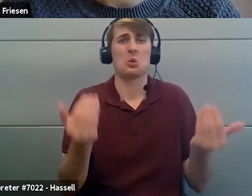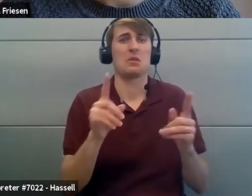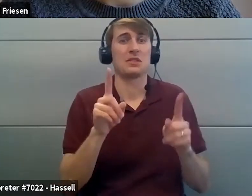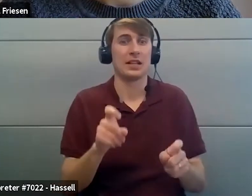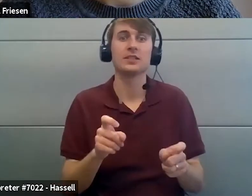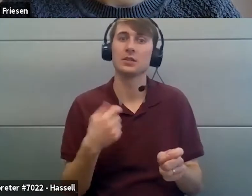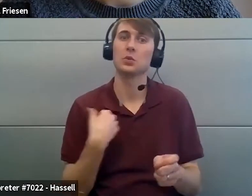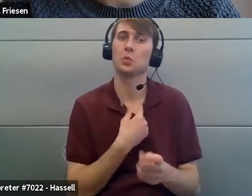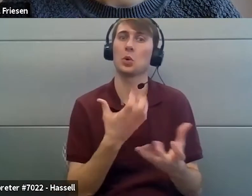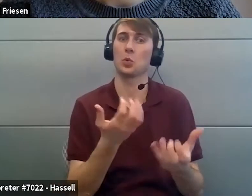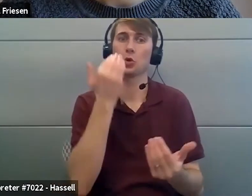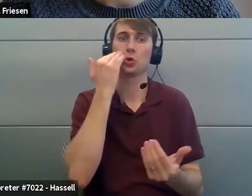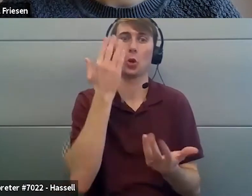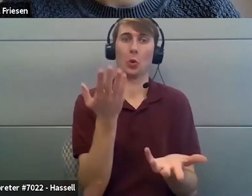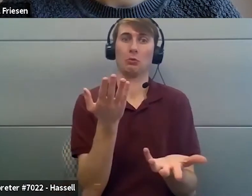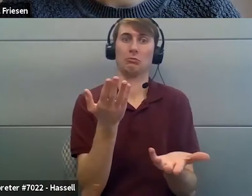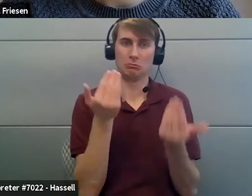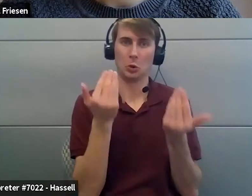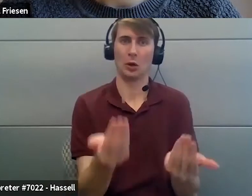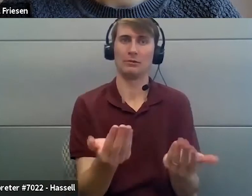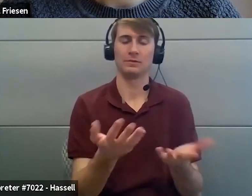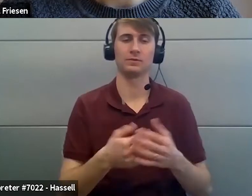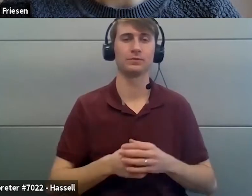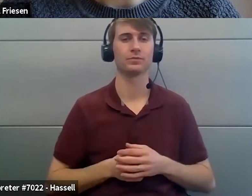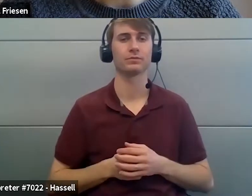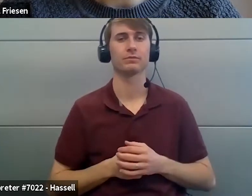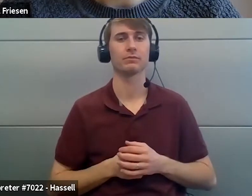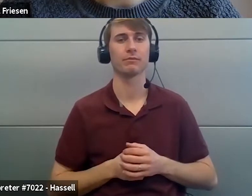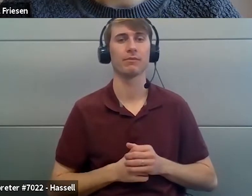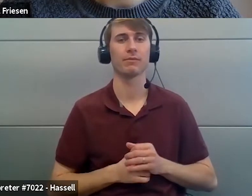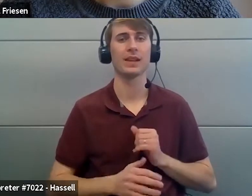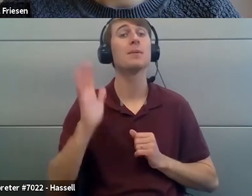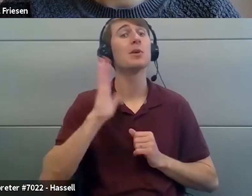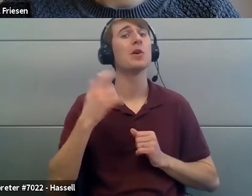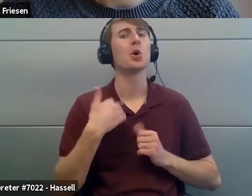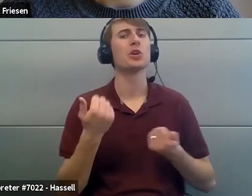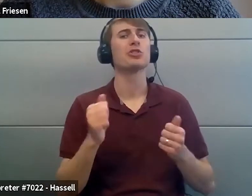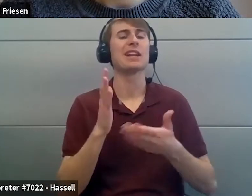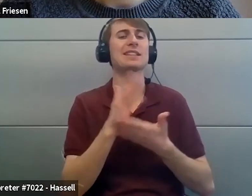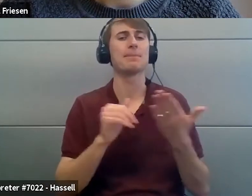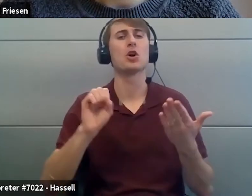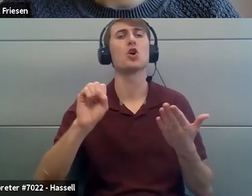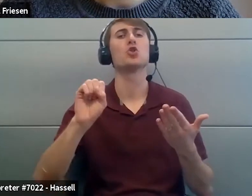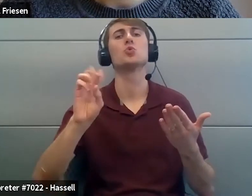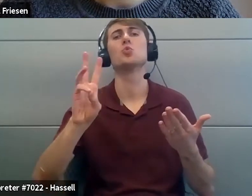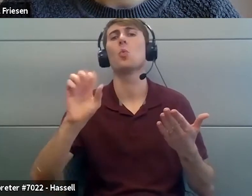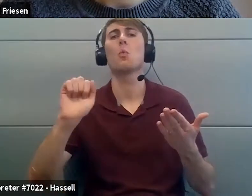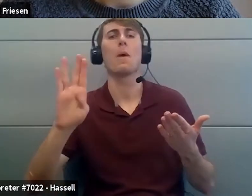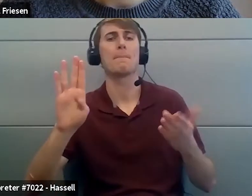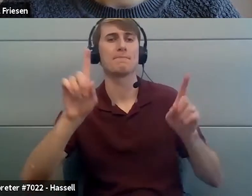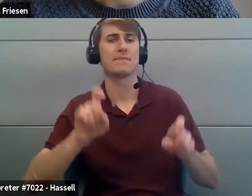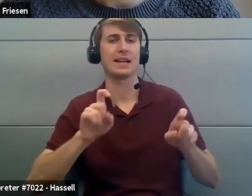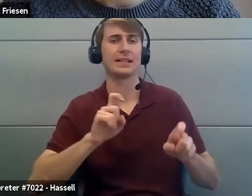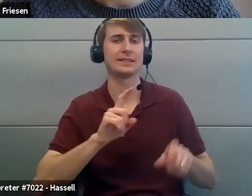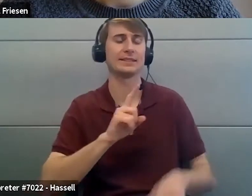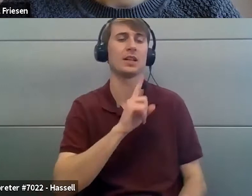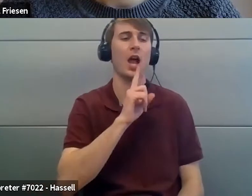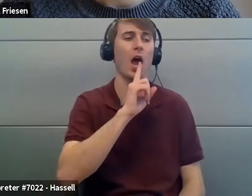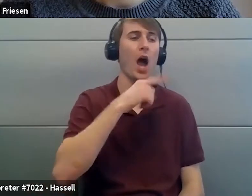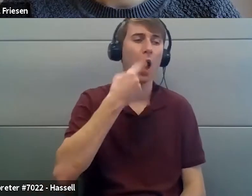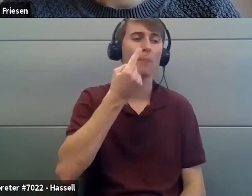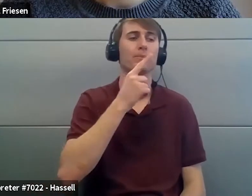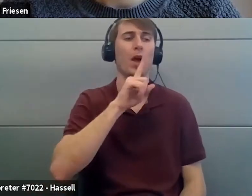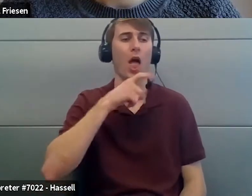had experimented with some of these swab tests, you know, and we were going to transition to swab tests